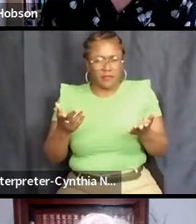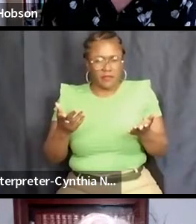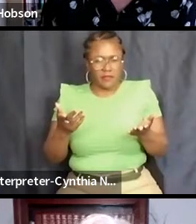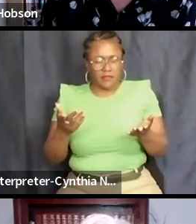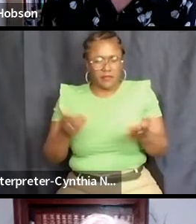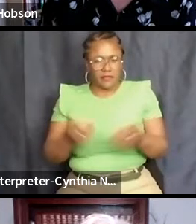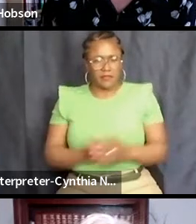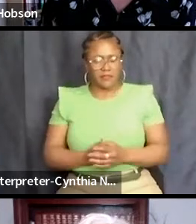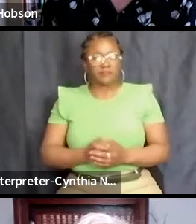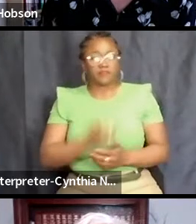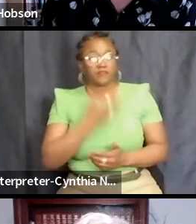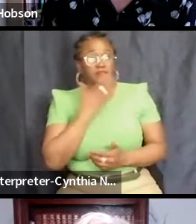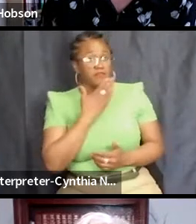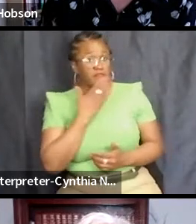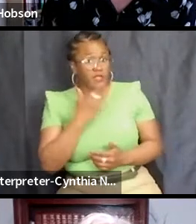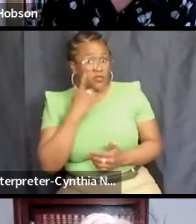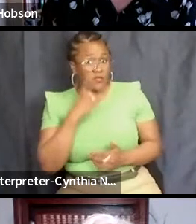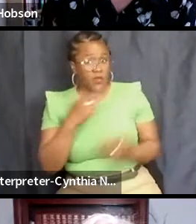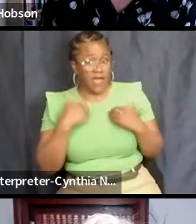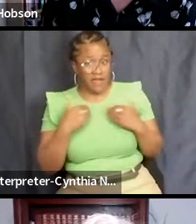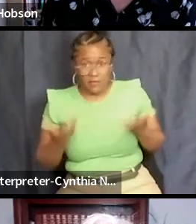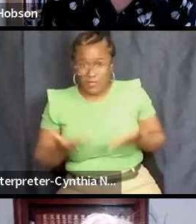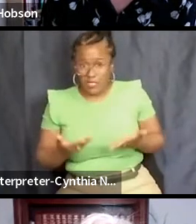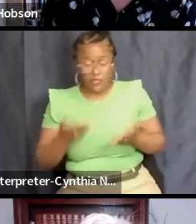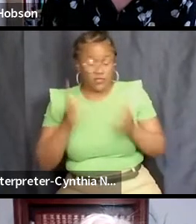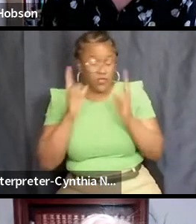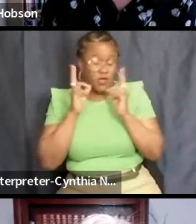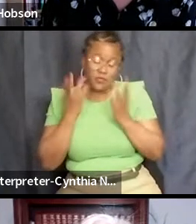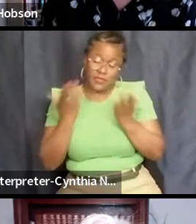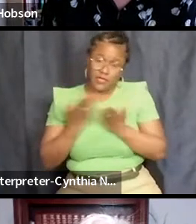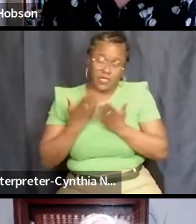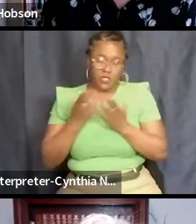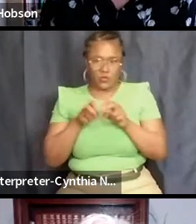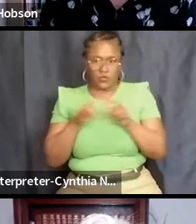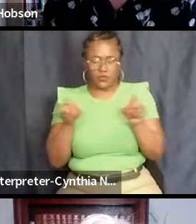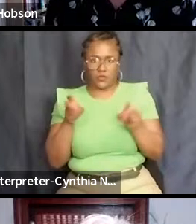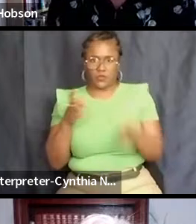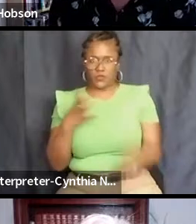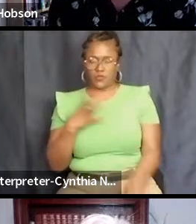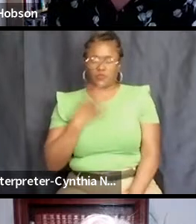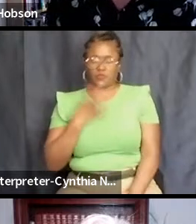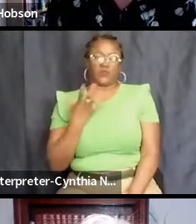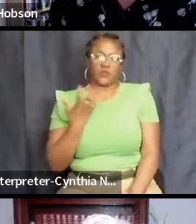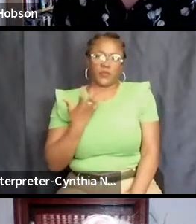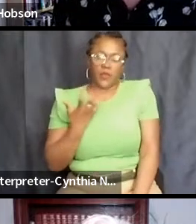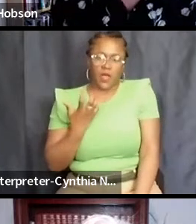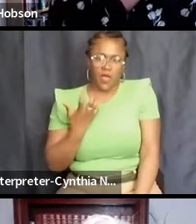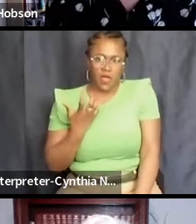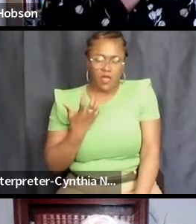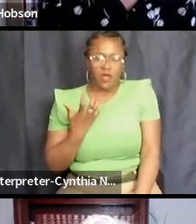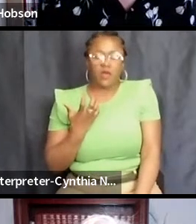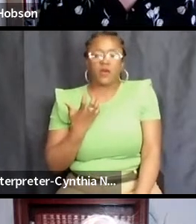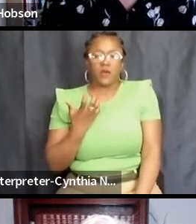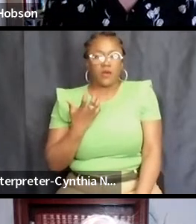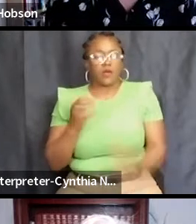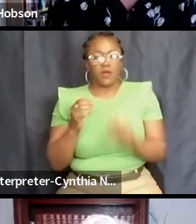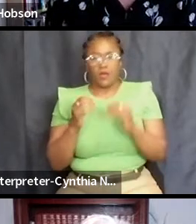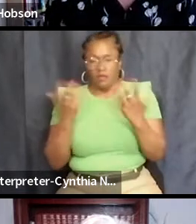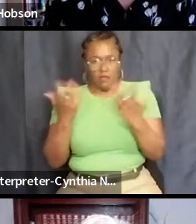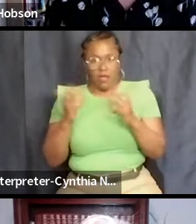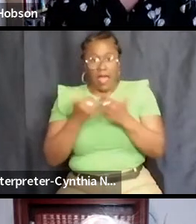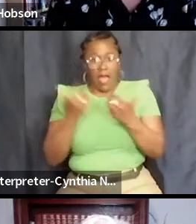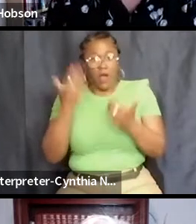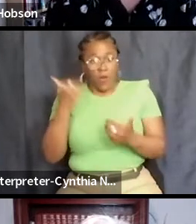Thank you for having me, and it's an honor to be here with such a distinguished group of scholars. How and why I came